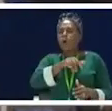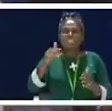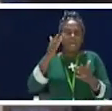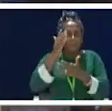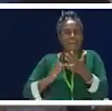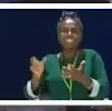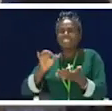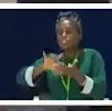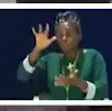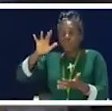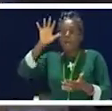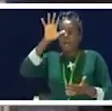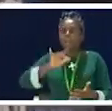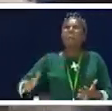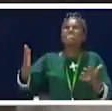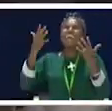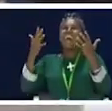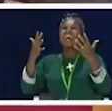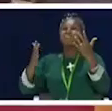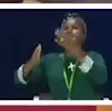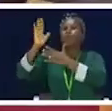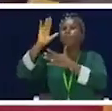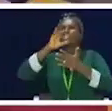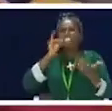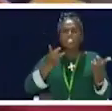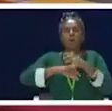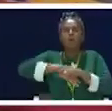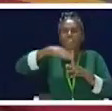by the everlasting arm of God is coming out.